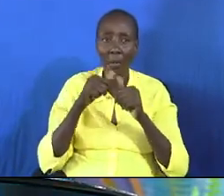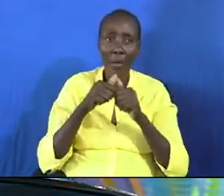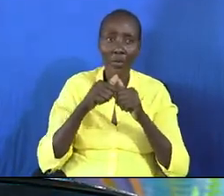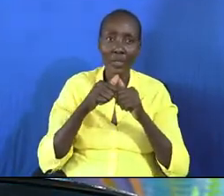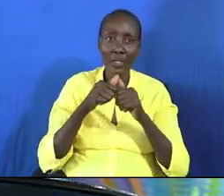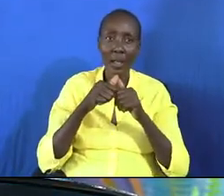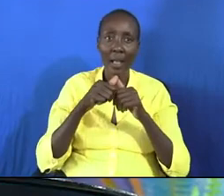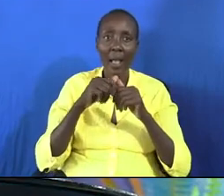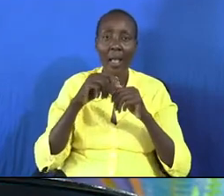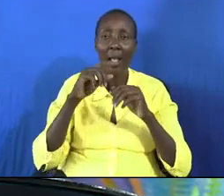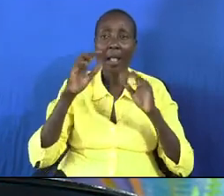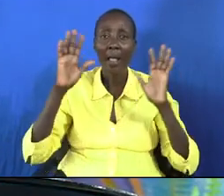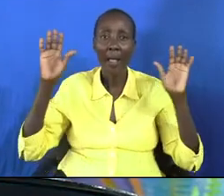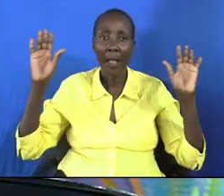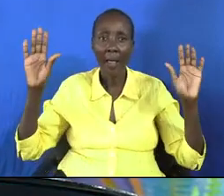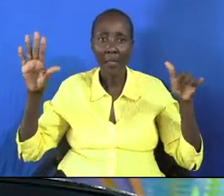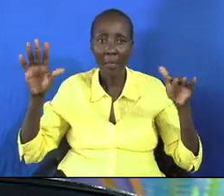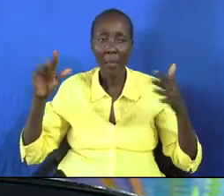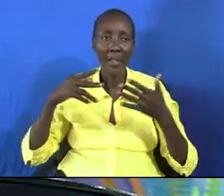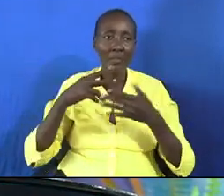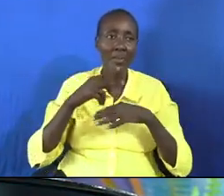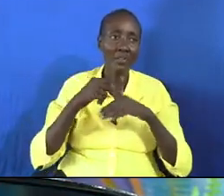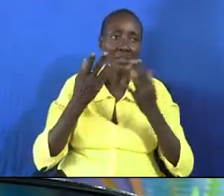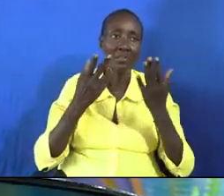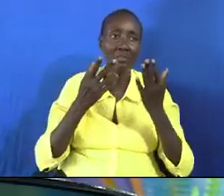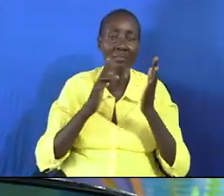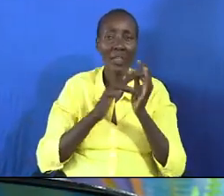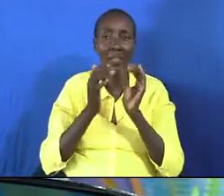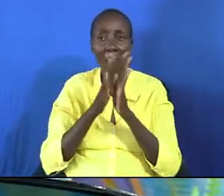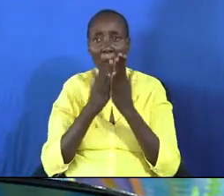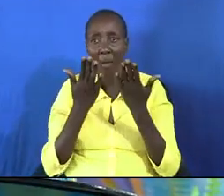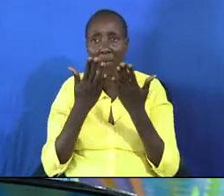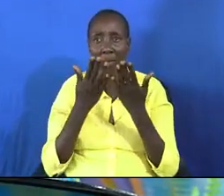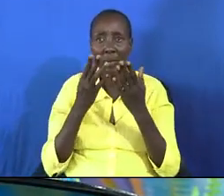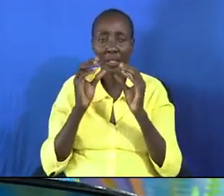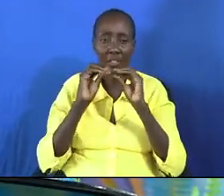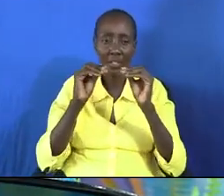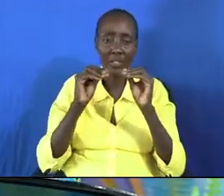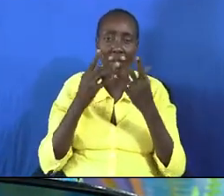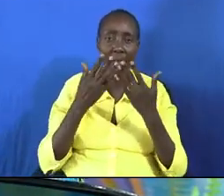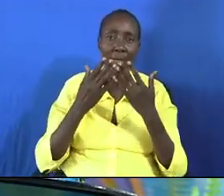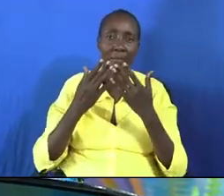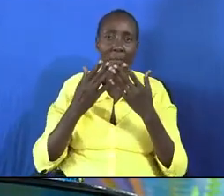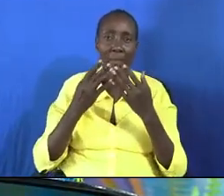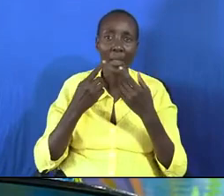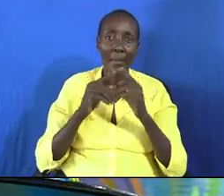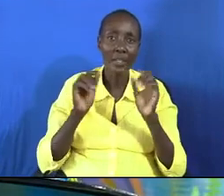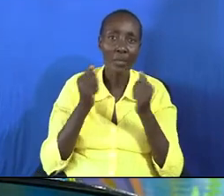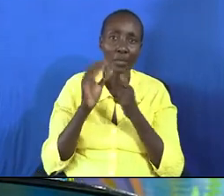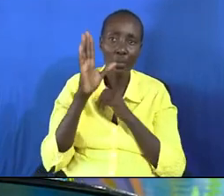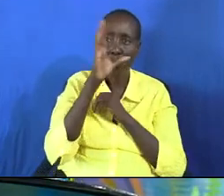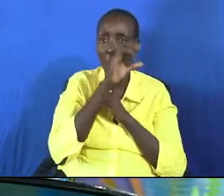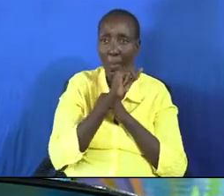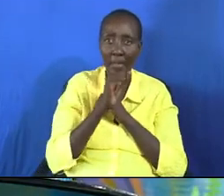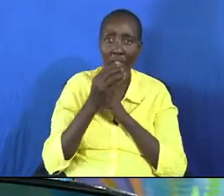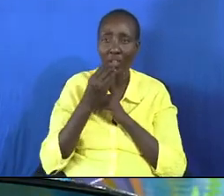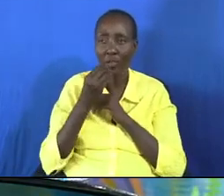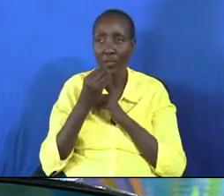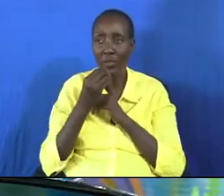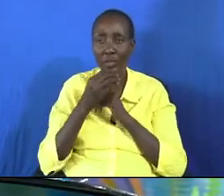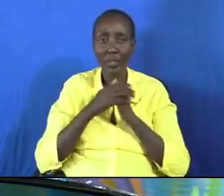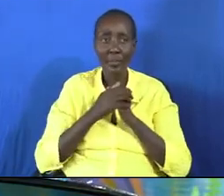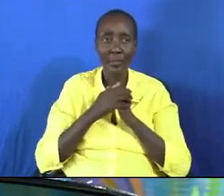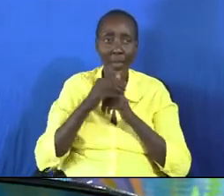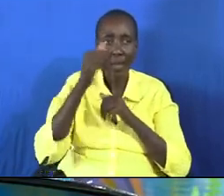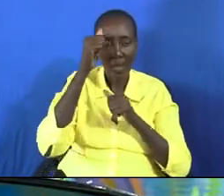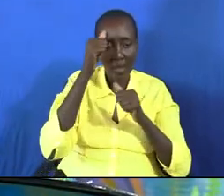The birds don't sow, they don't reap, they don't store, but they don't miss any food. I